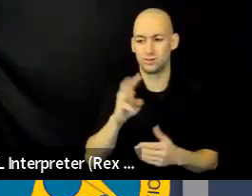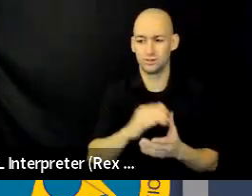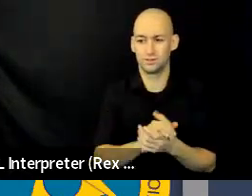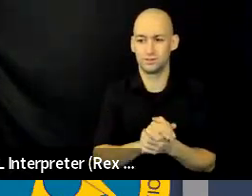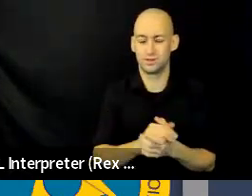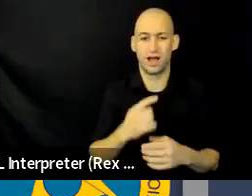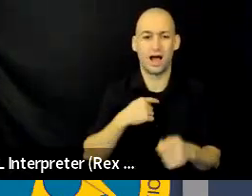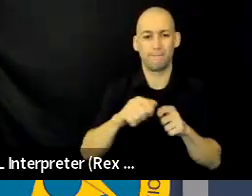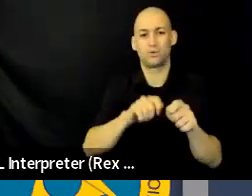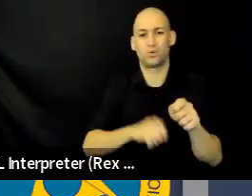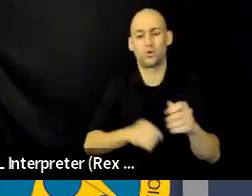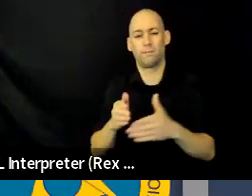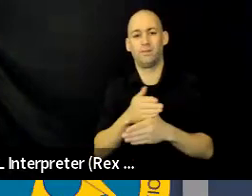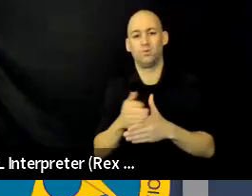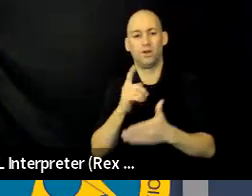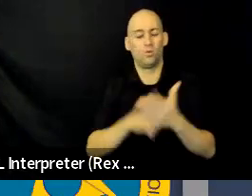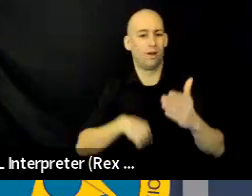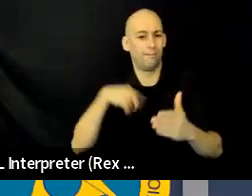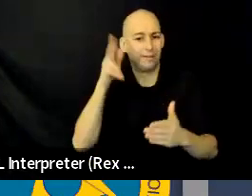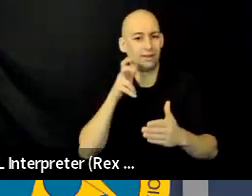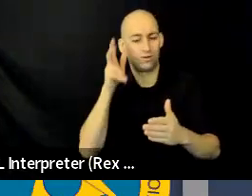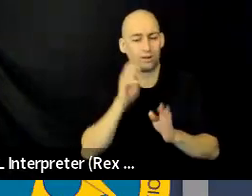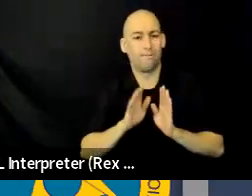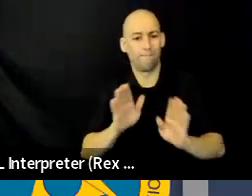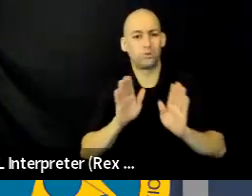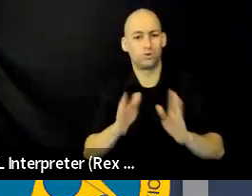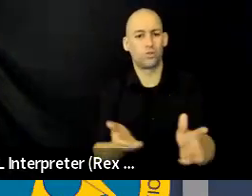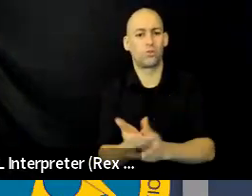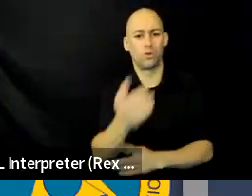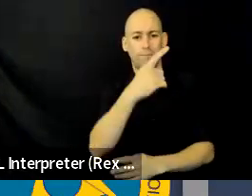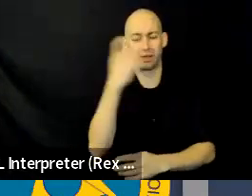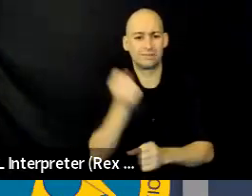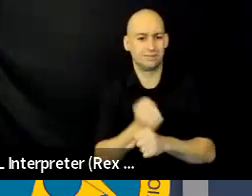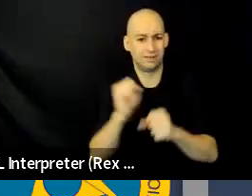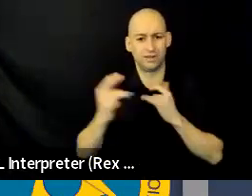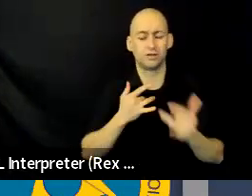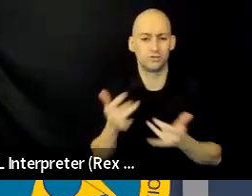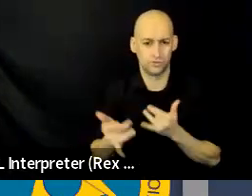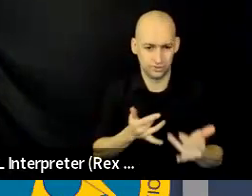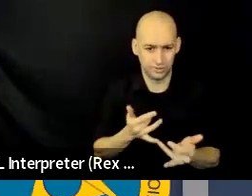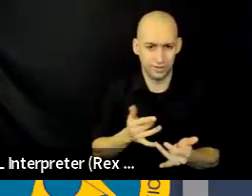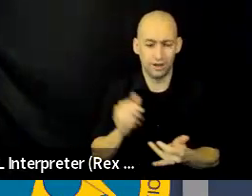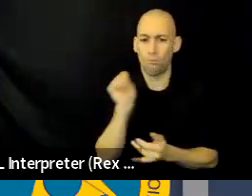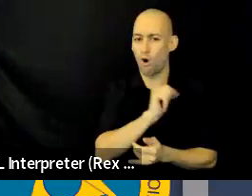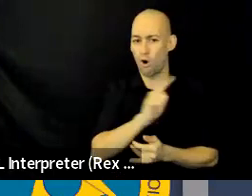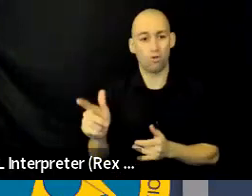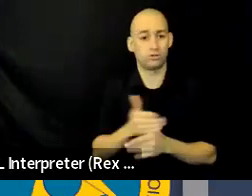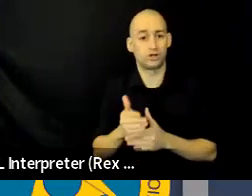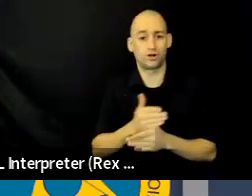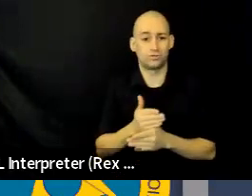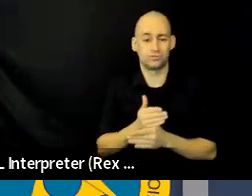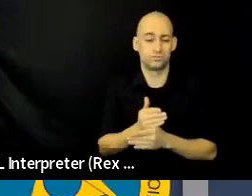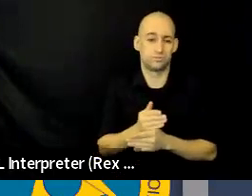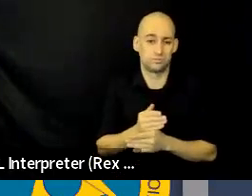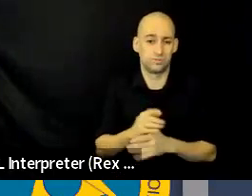I'm torn between what I'm hearing that push this through because of the safety concerns, which we all share,